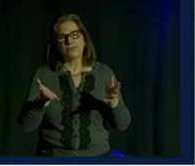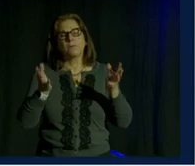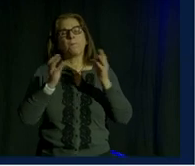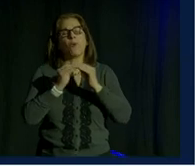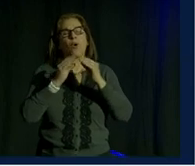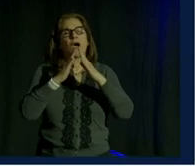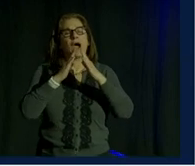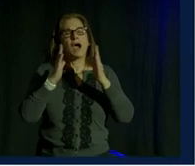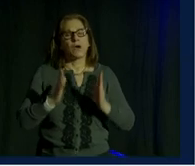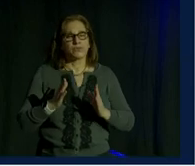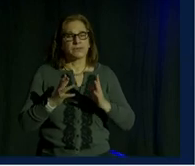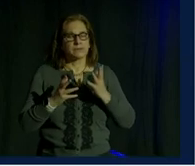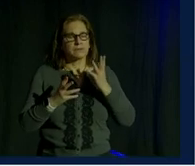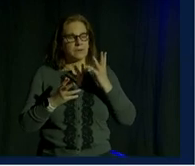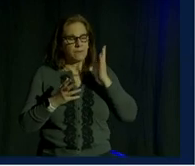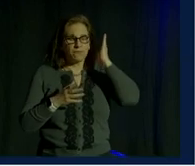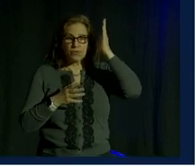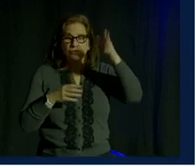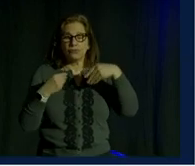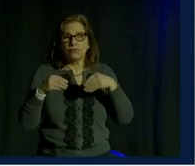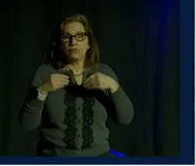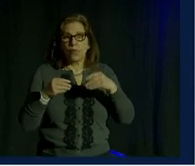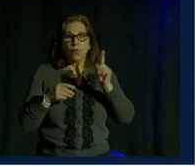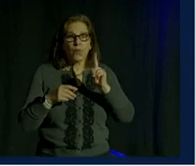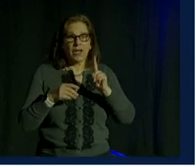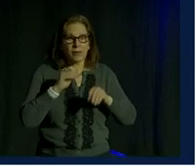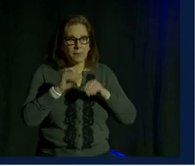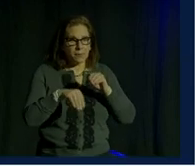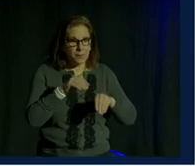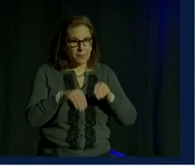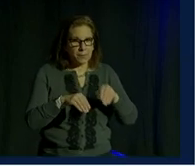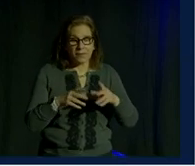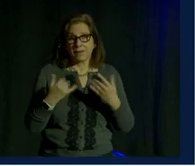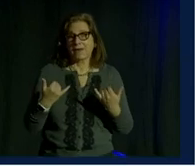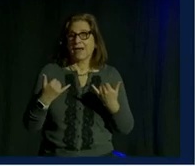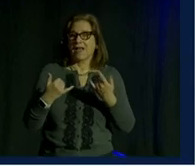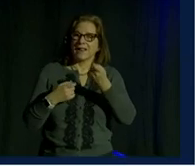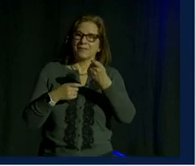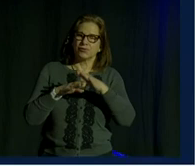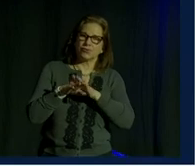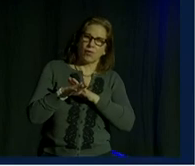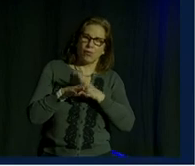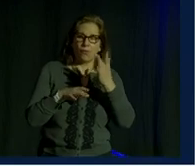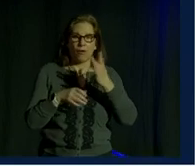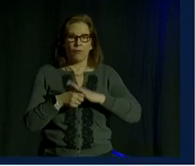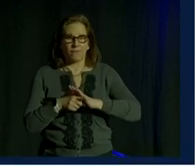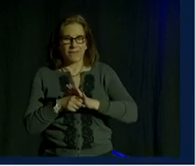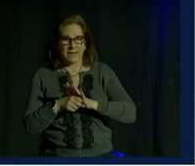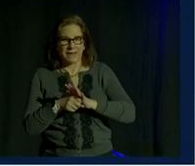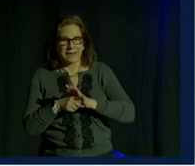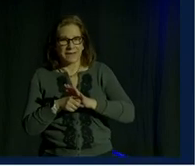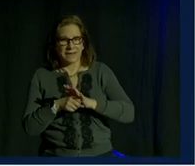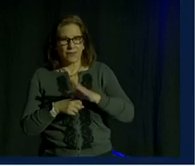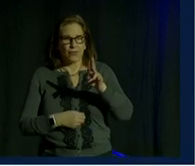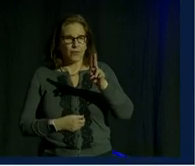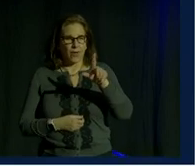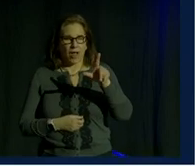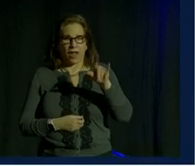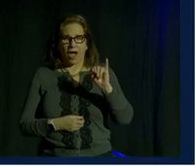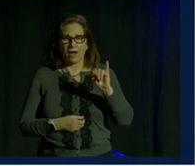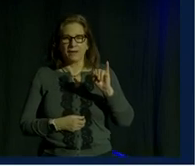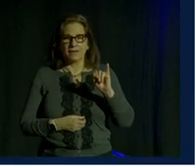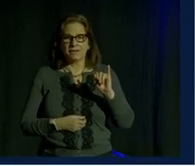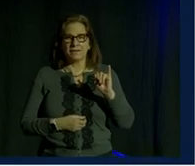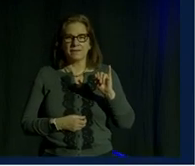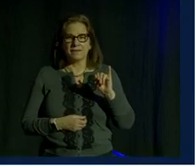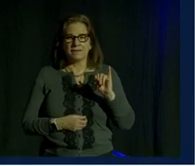big question mark here, especially given COVID. So the ULI is convening an expert panel to meet the week of April 19th to look